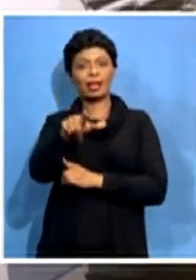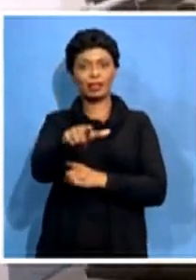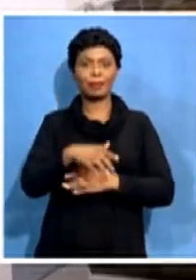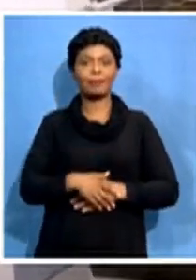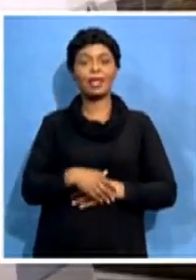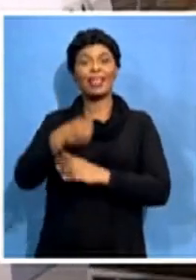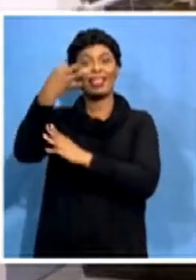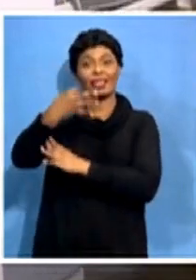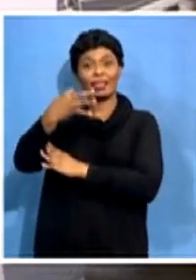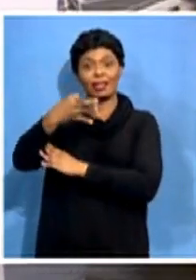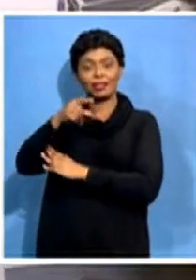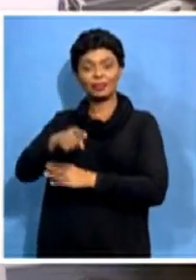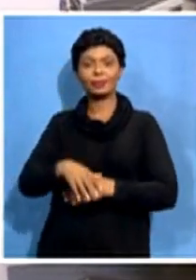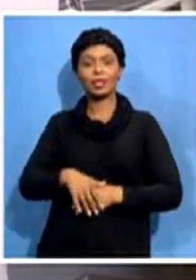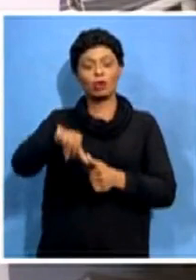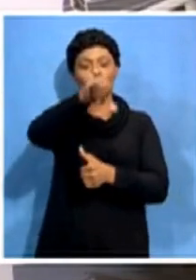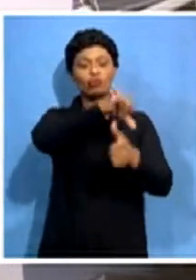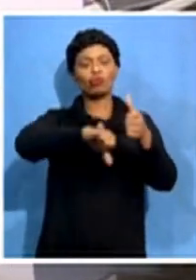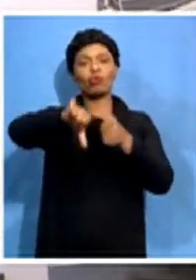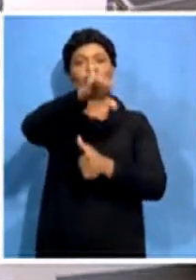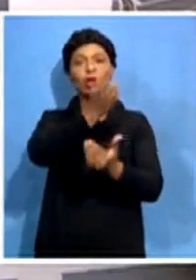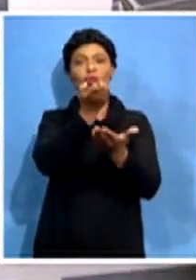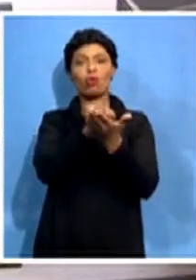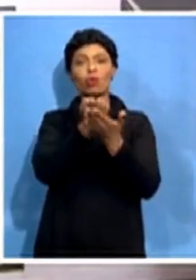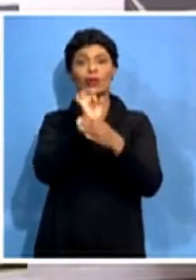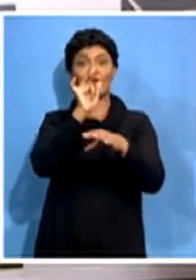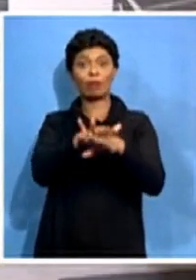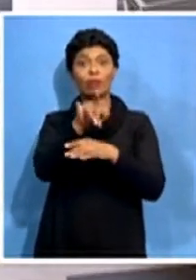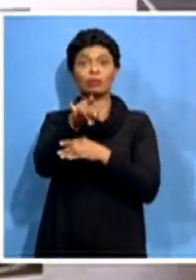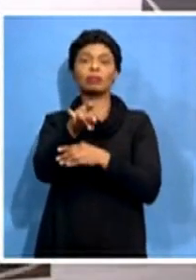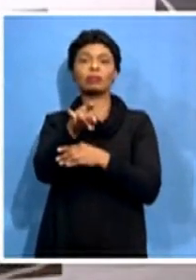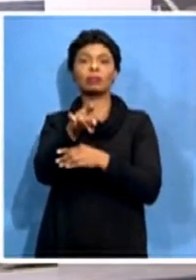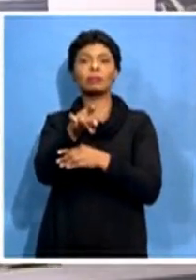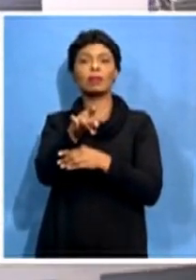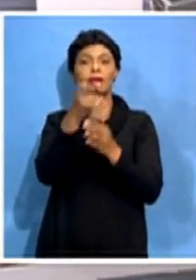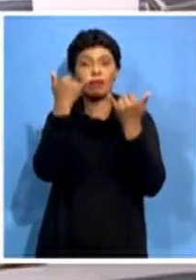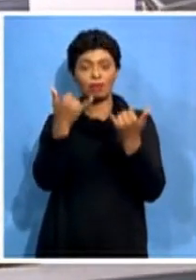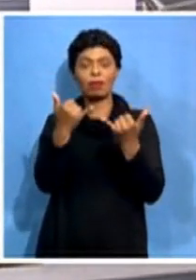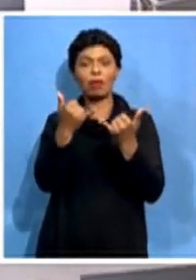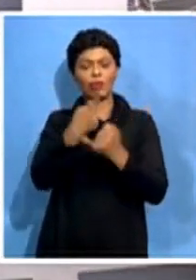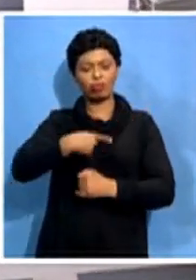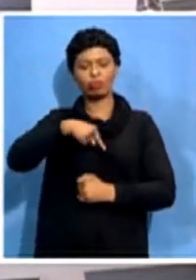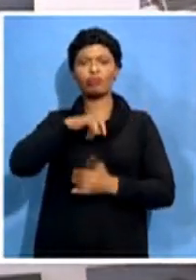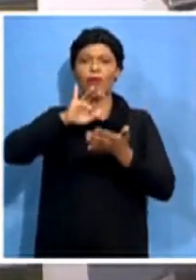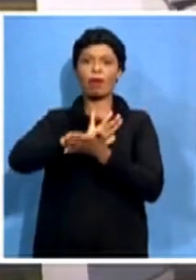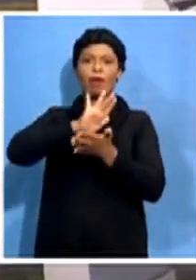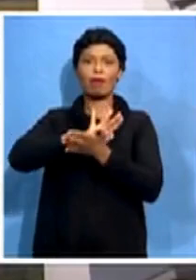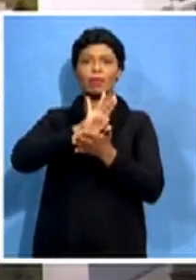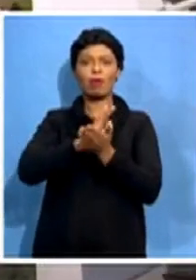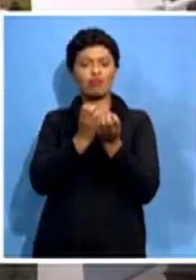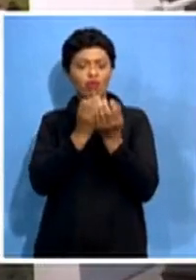socio-economic impact point of view, we are happy that we have members of the Community Project Committee here. We have